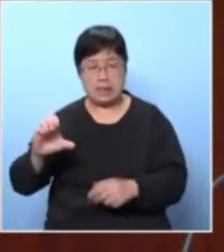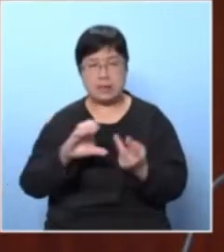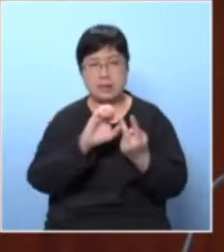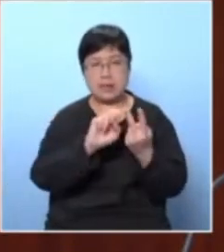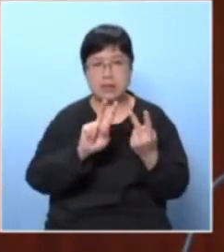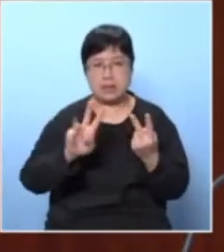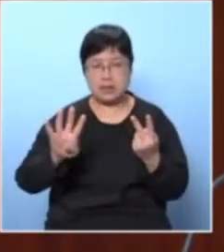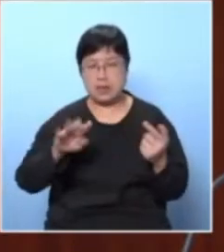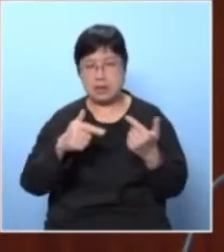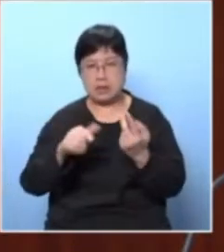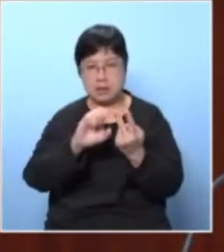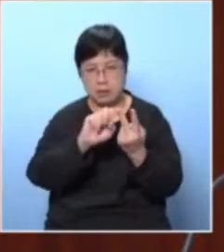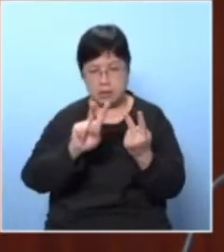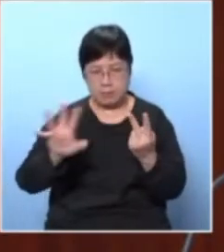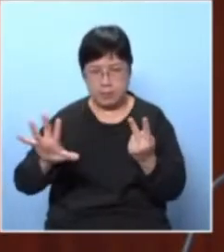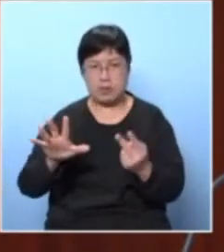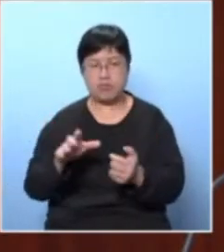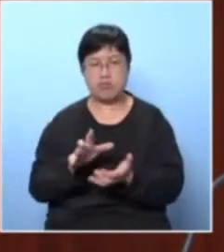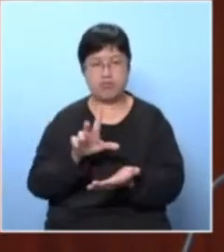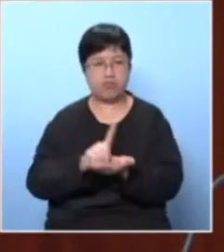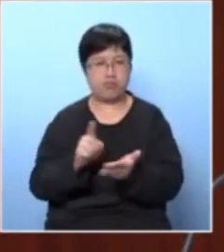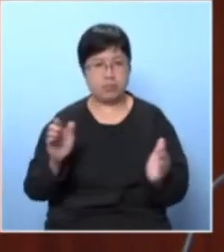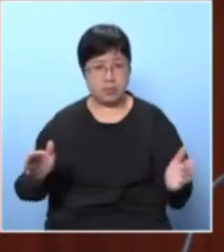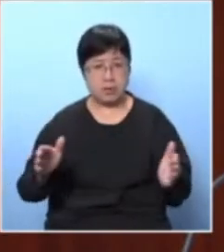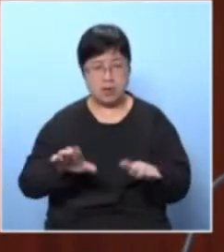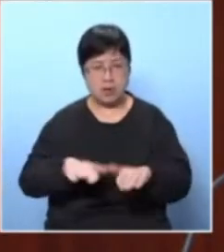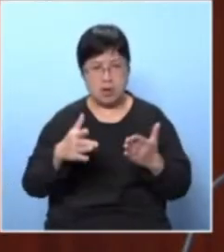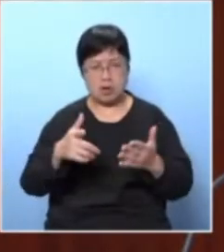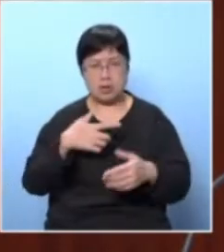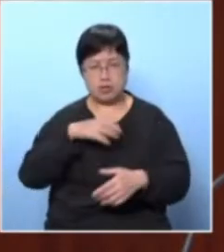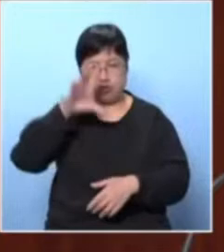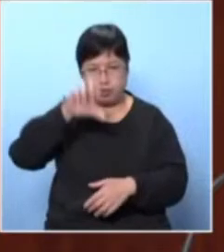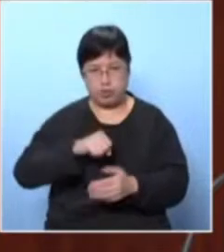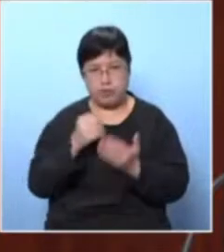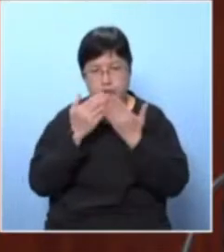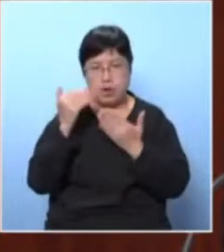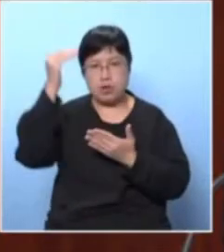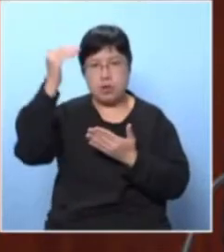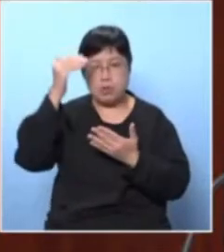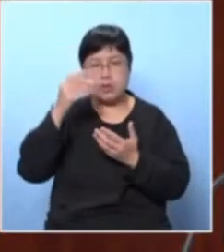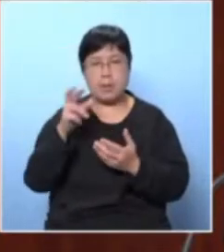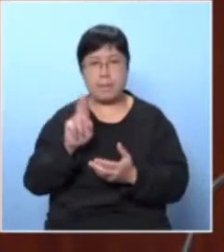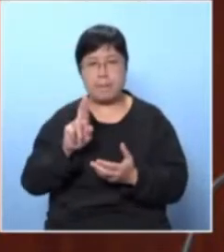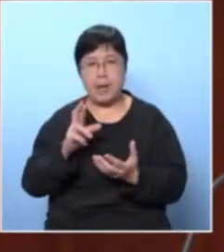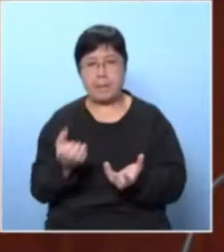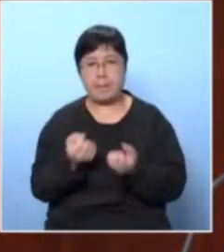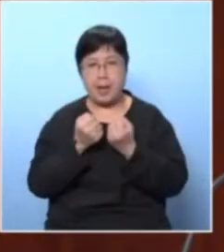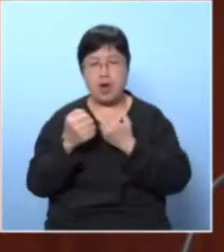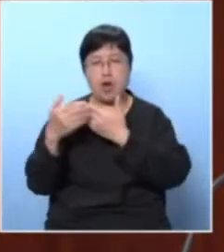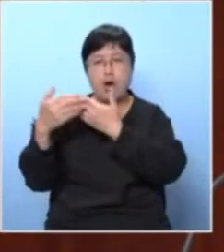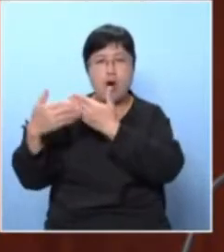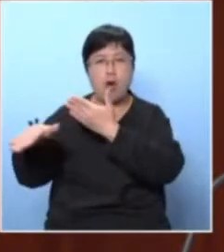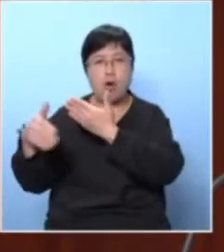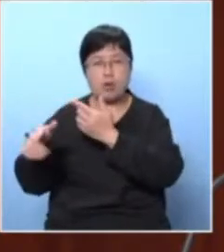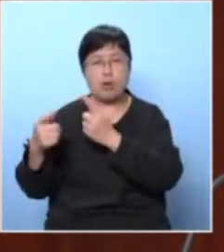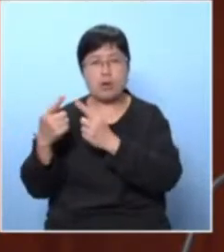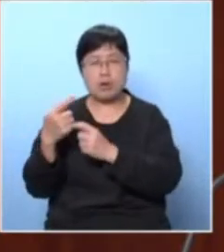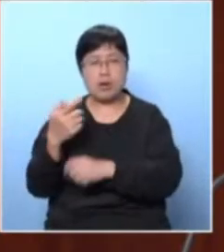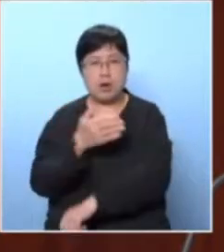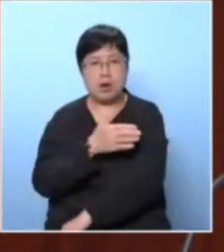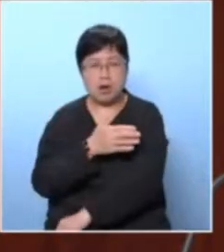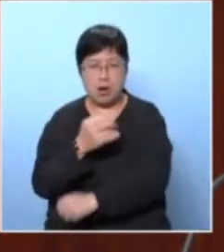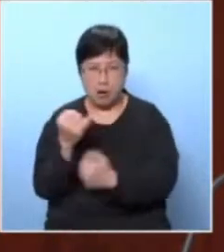mission cohort, non-local students of designated full-time professional higher diploma programs of